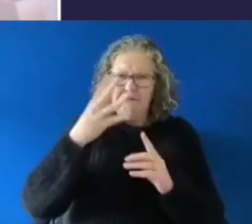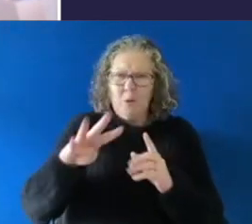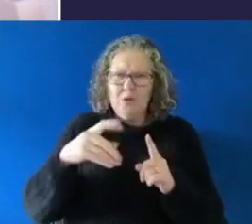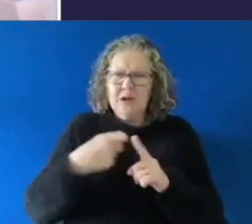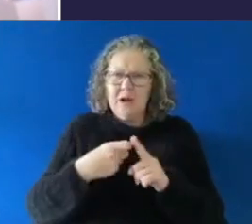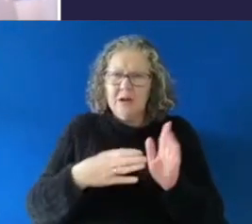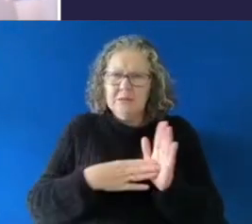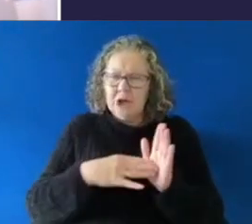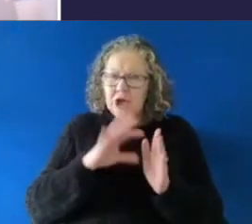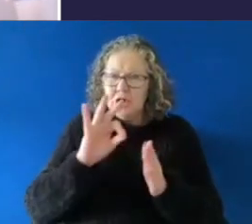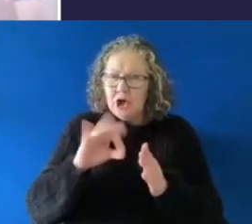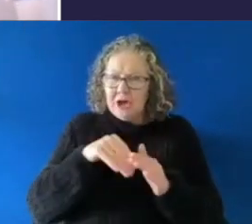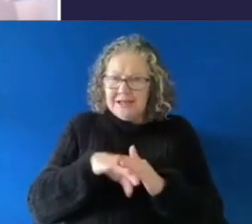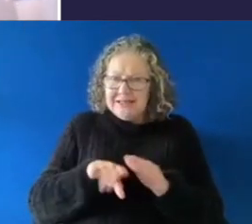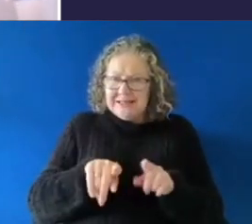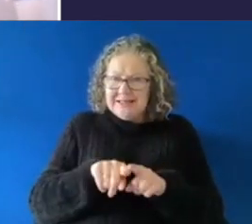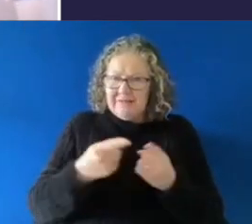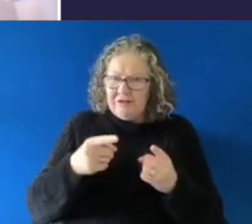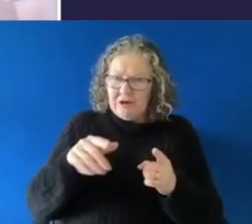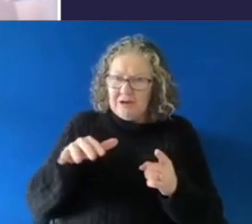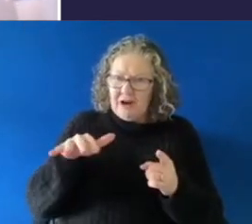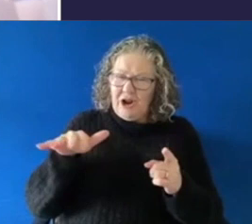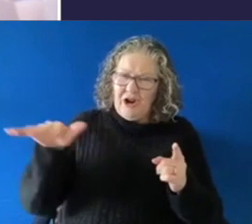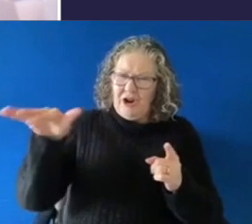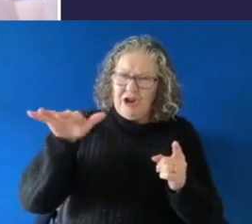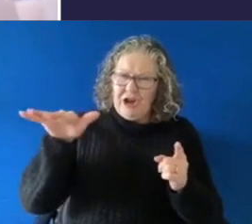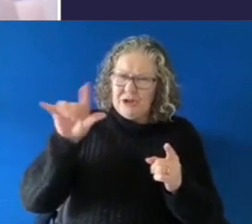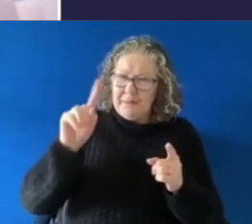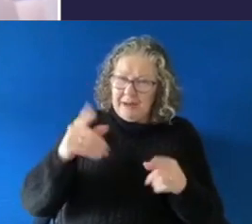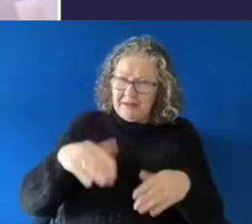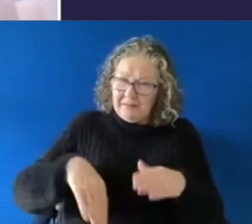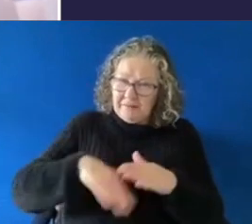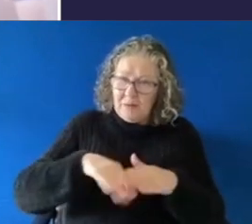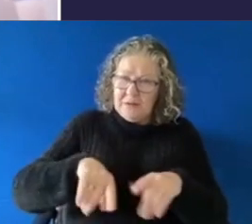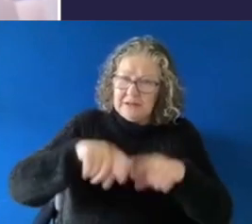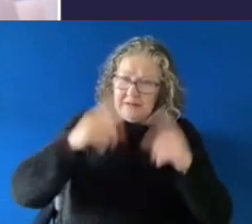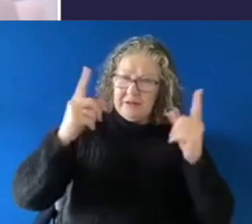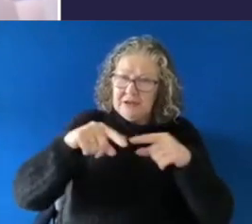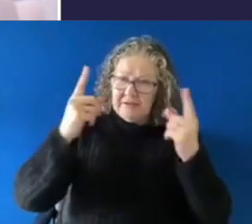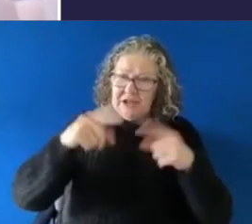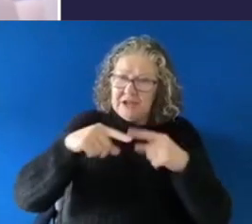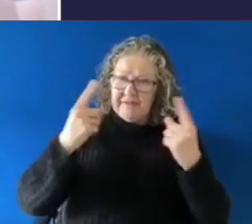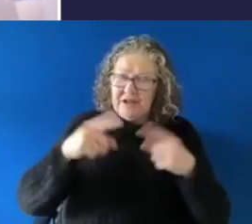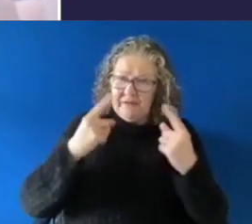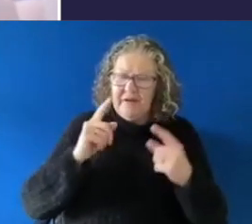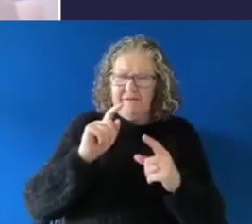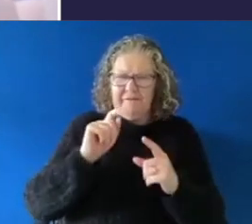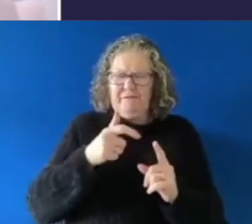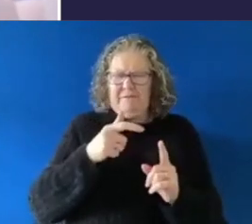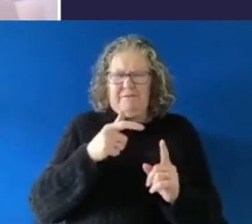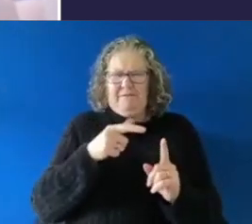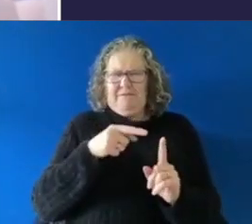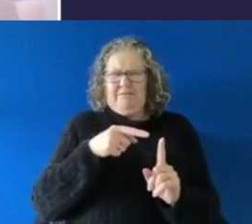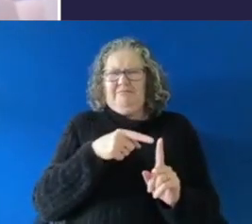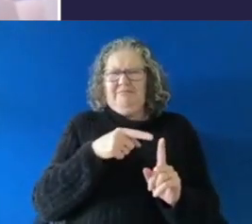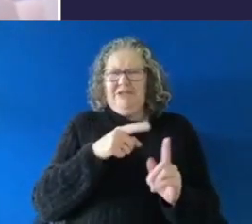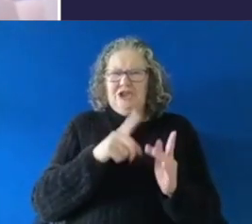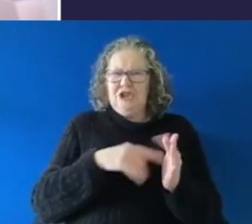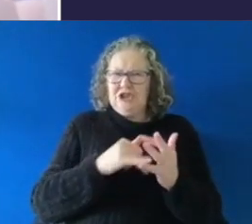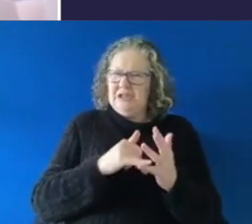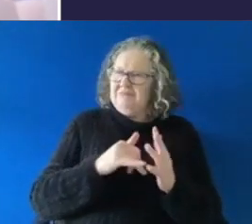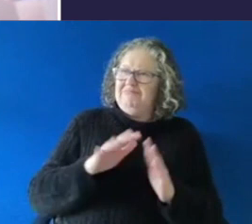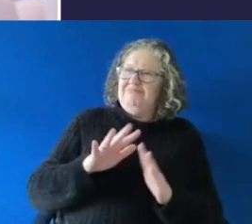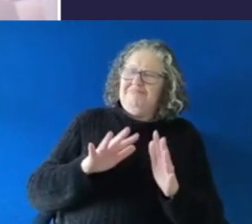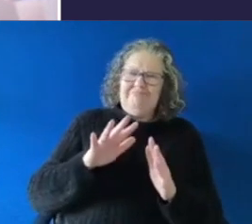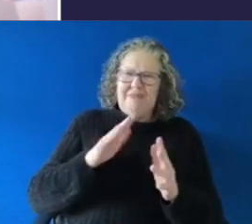different location, but in just completely different on every level to what Jessica's ever experienced. So it wasn't really an option.